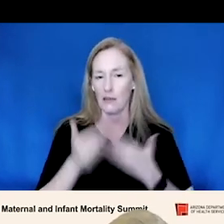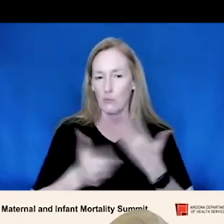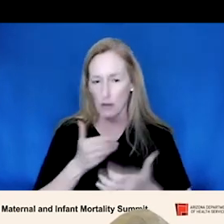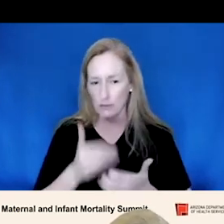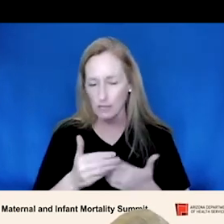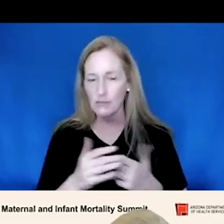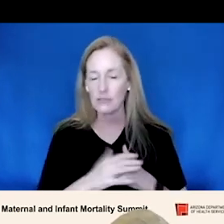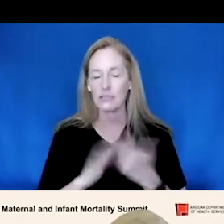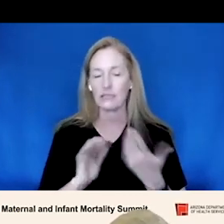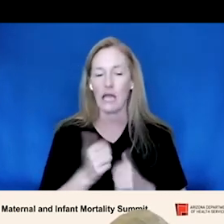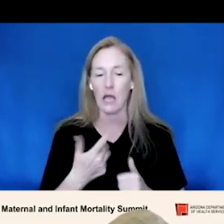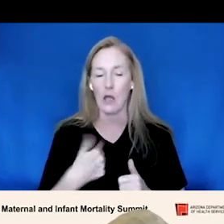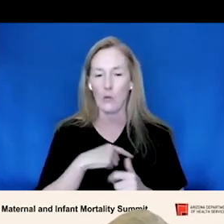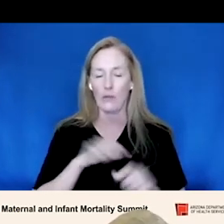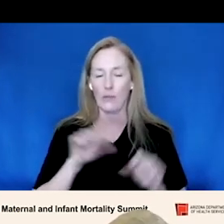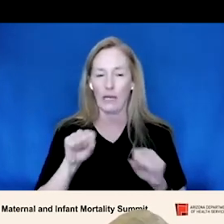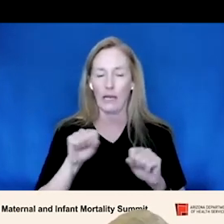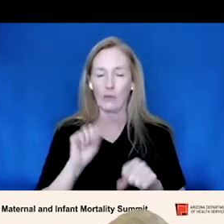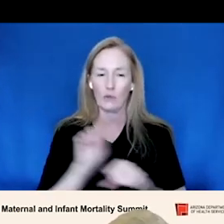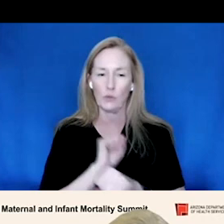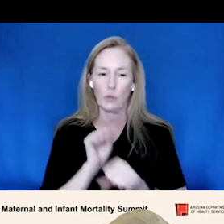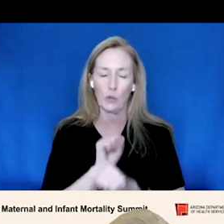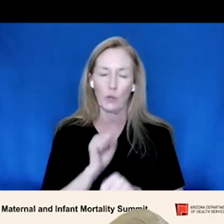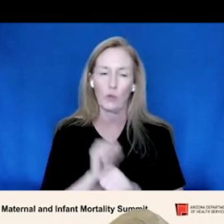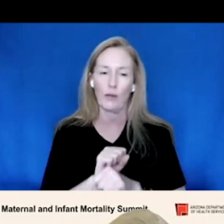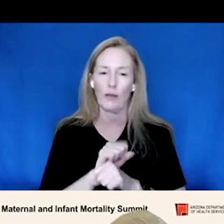with faith-based organizations.